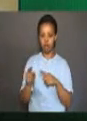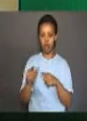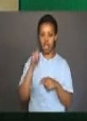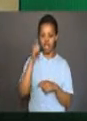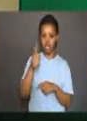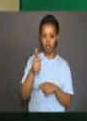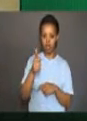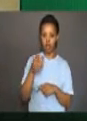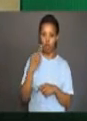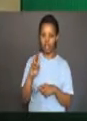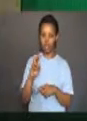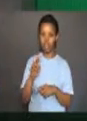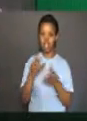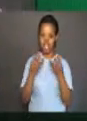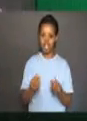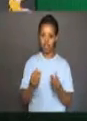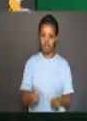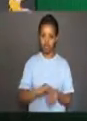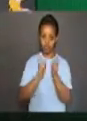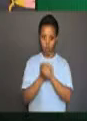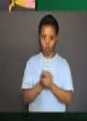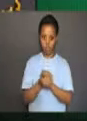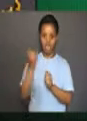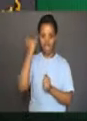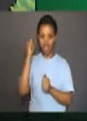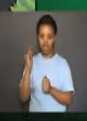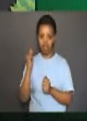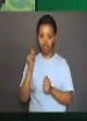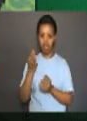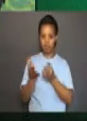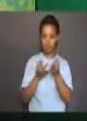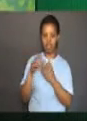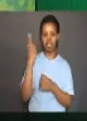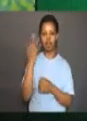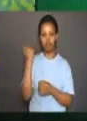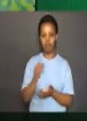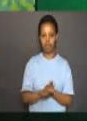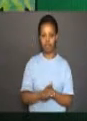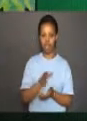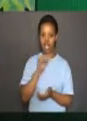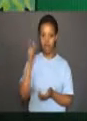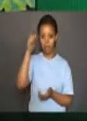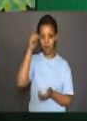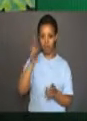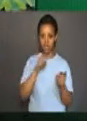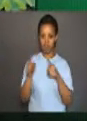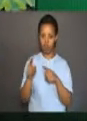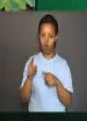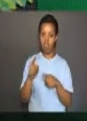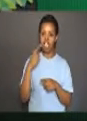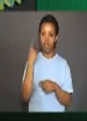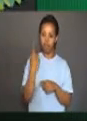explain evolution. Lamarck is considered to be one of the